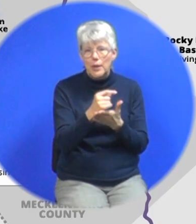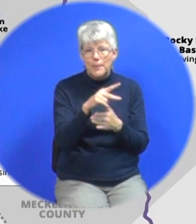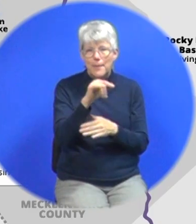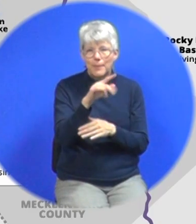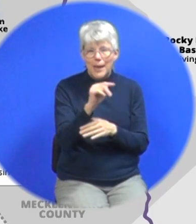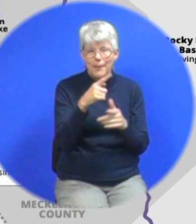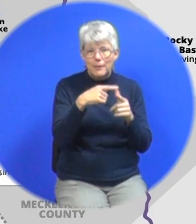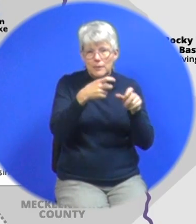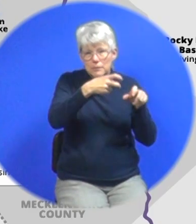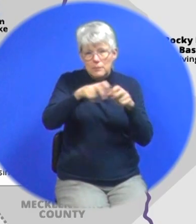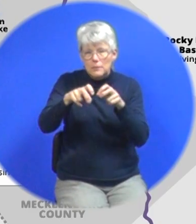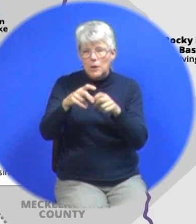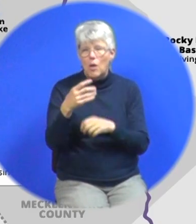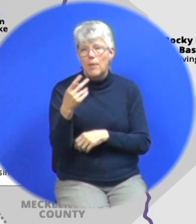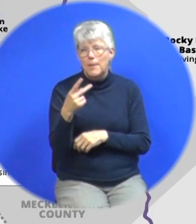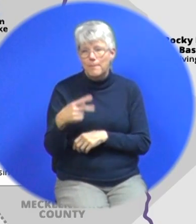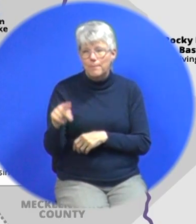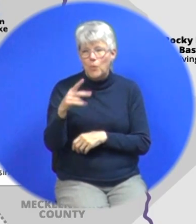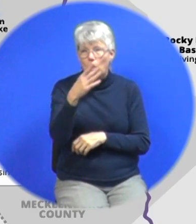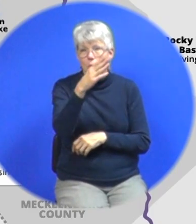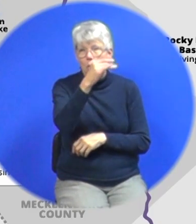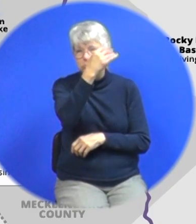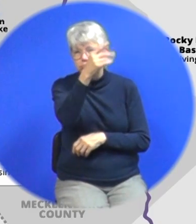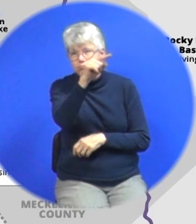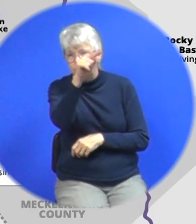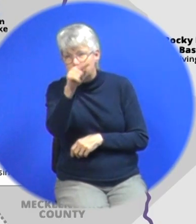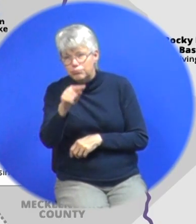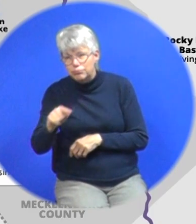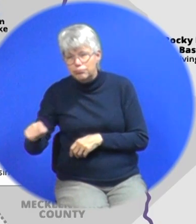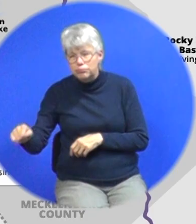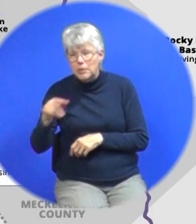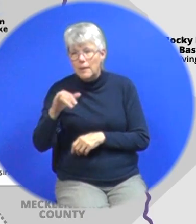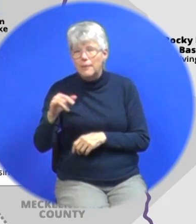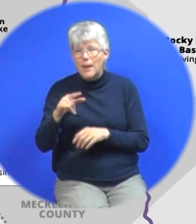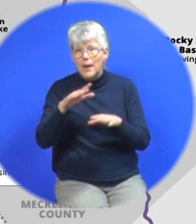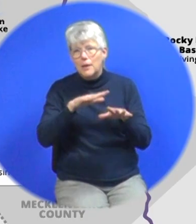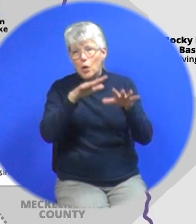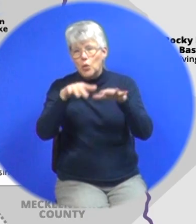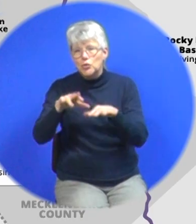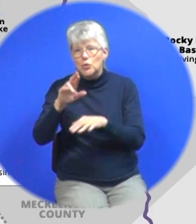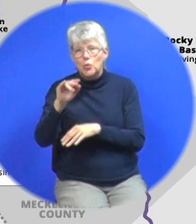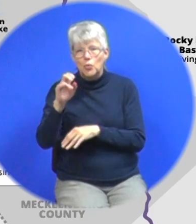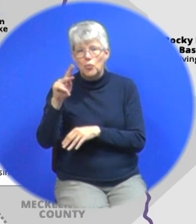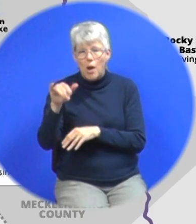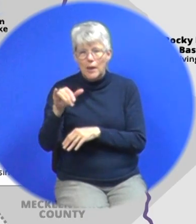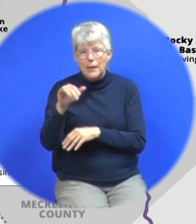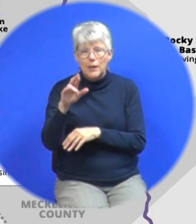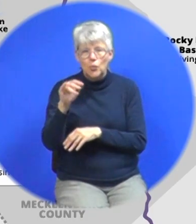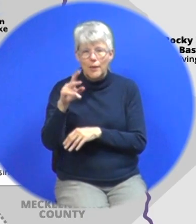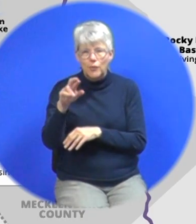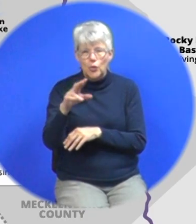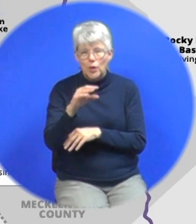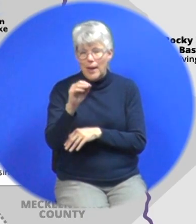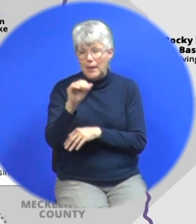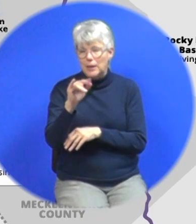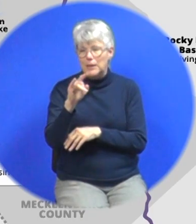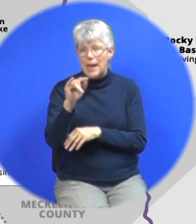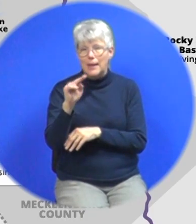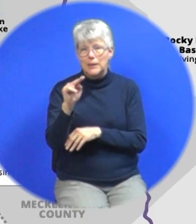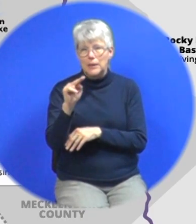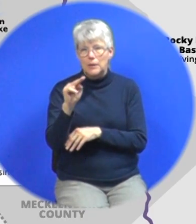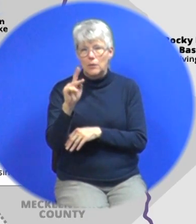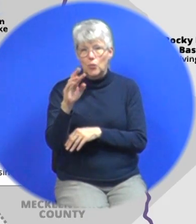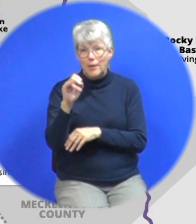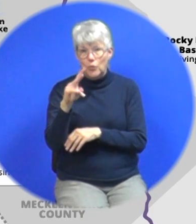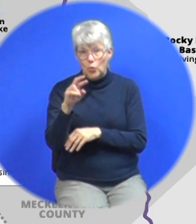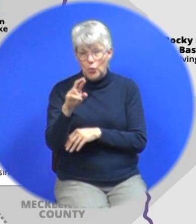line on the eastern side of Mecklenburg County, which flows to the Rocky River and Yadkin River basins. That results in,